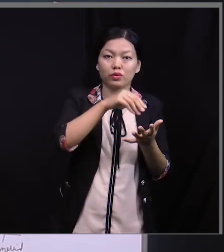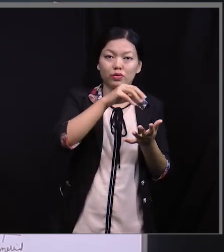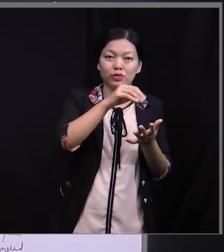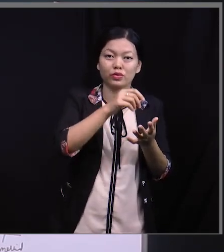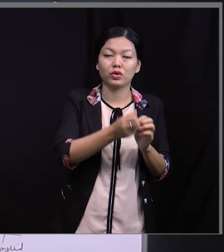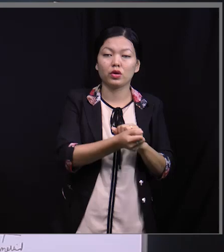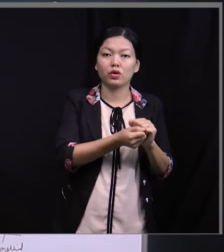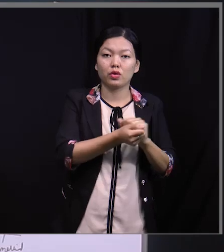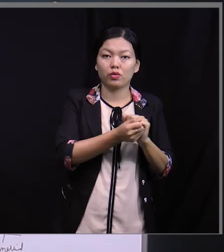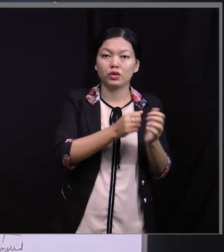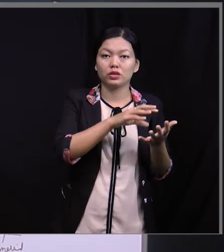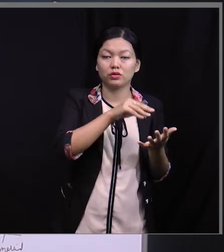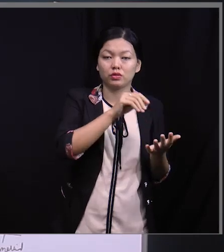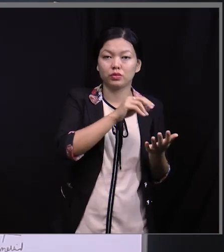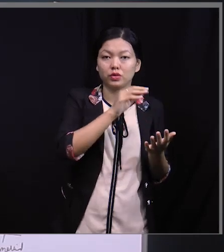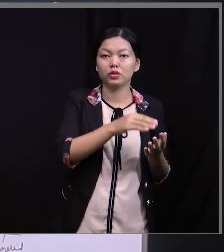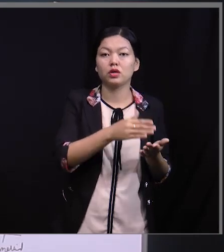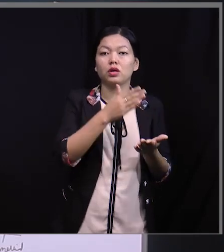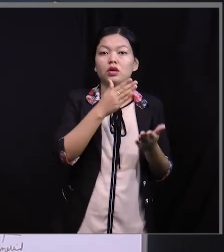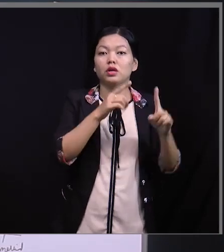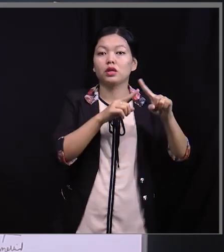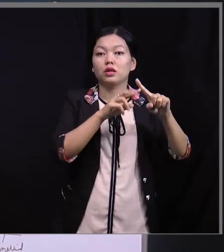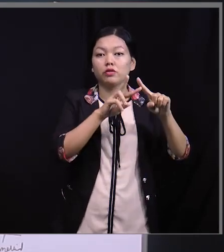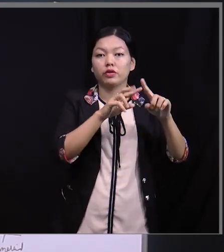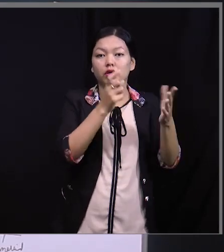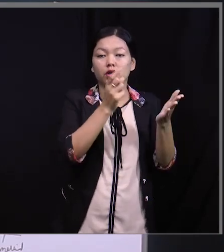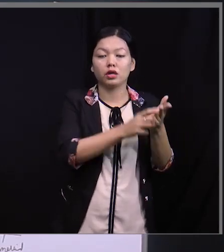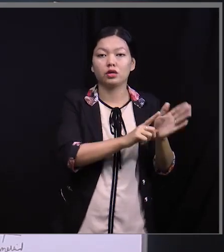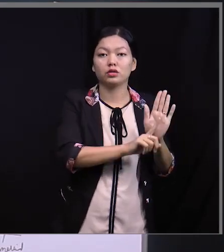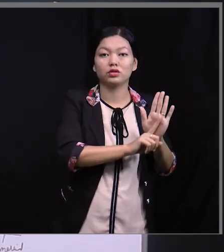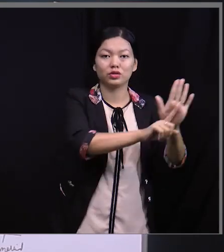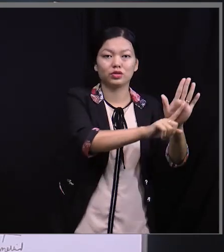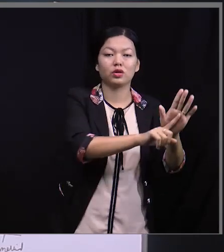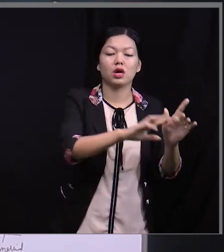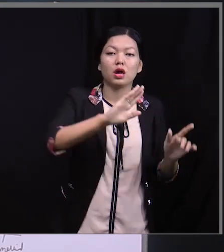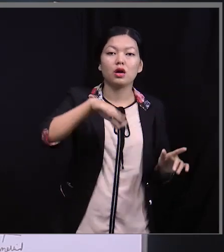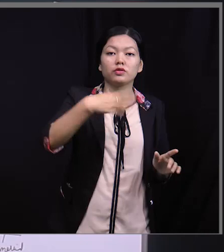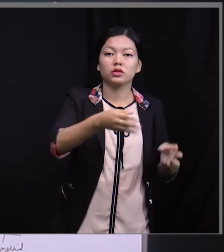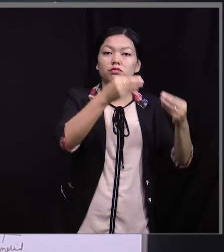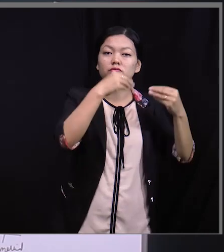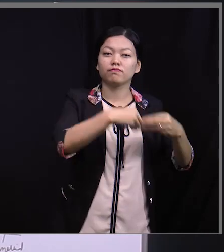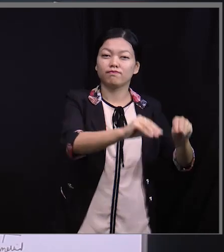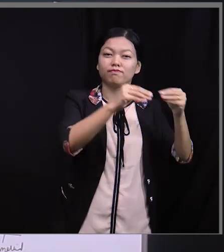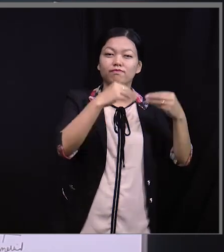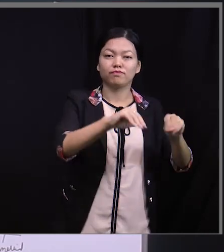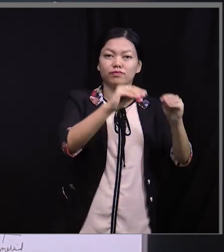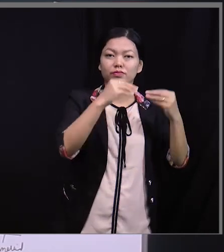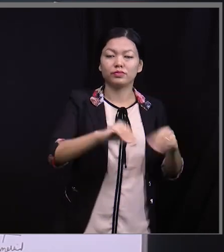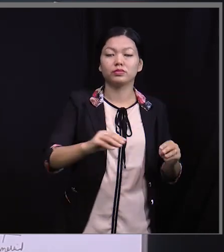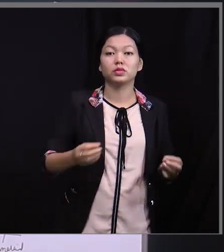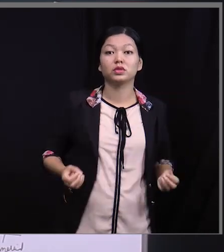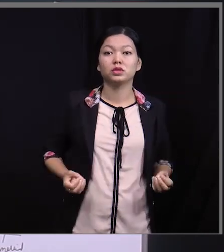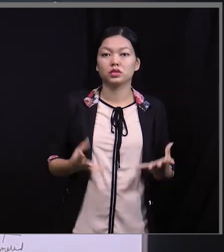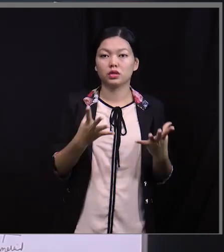the detergent market in India, and it is a very successful business now. So discovering an